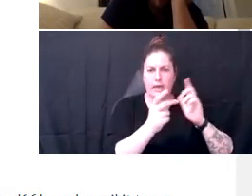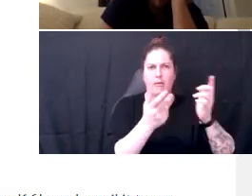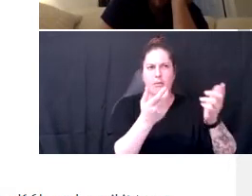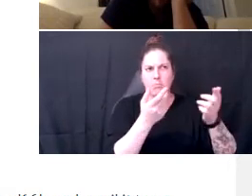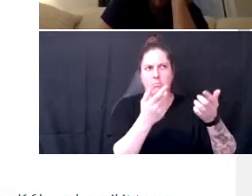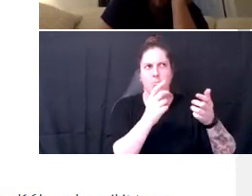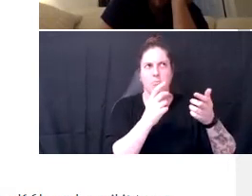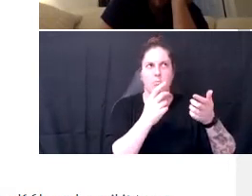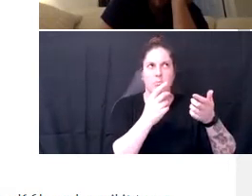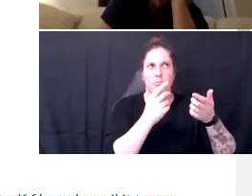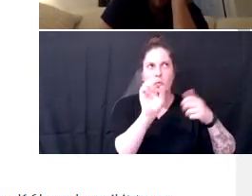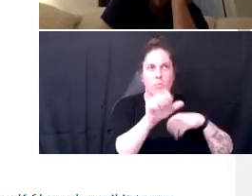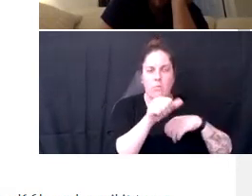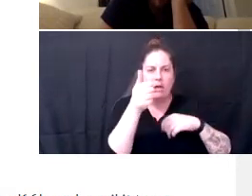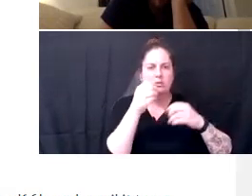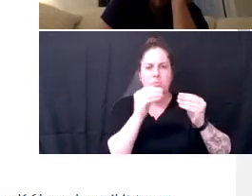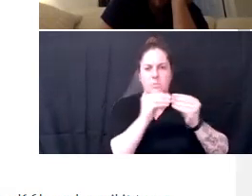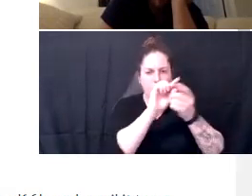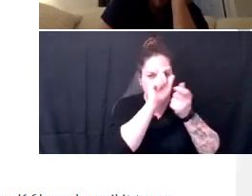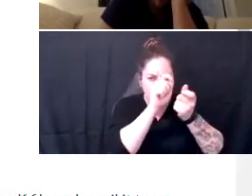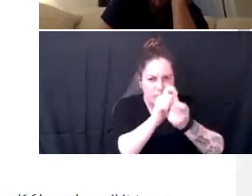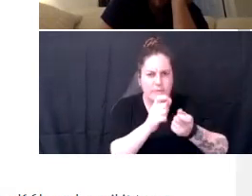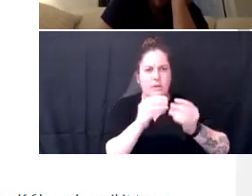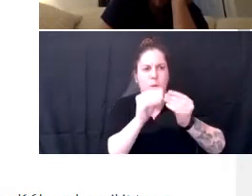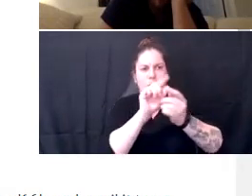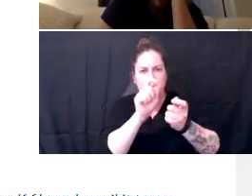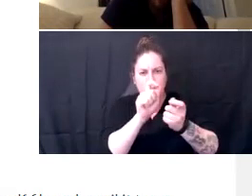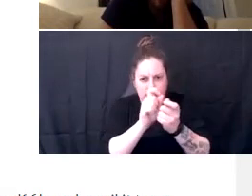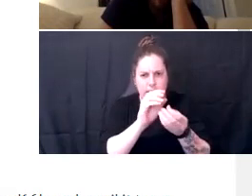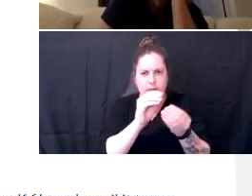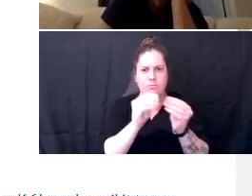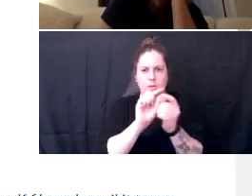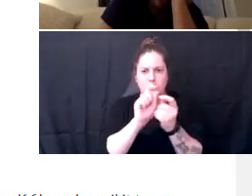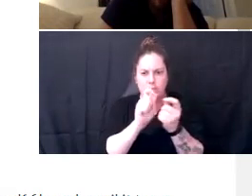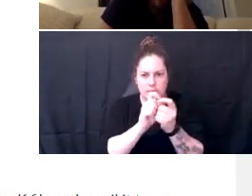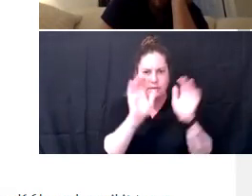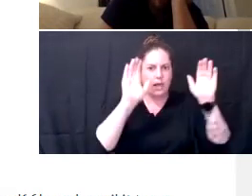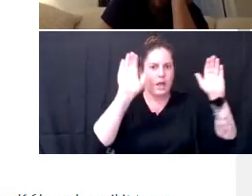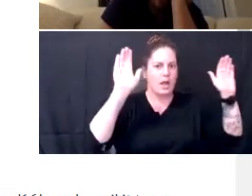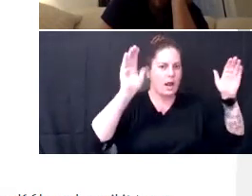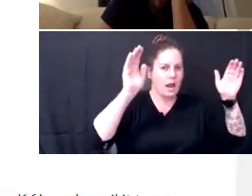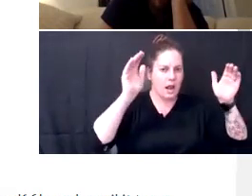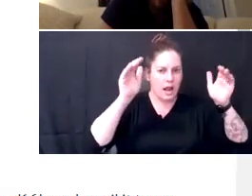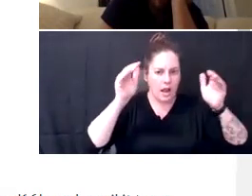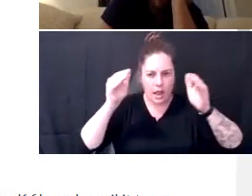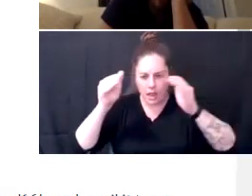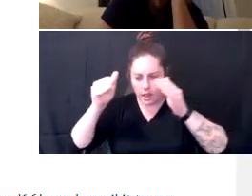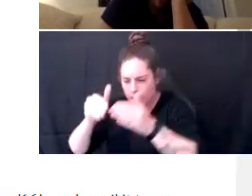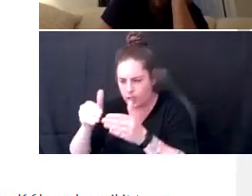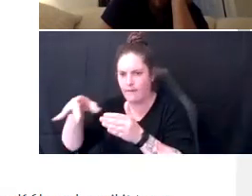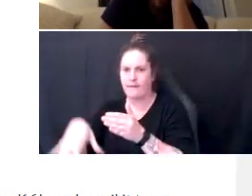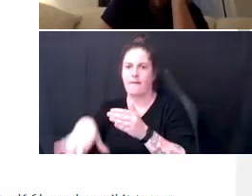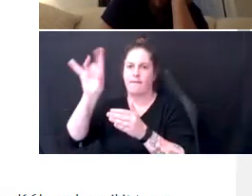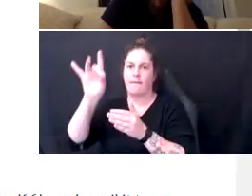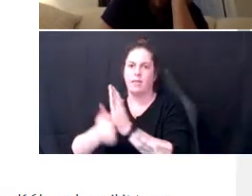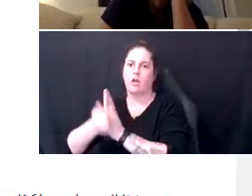in? Let me just find those articles. And then you narrow your search that way. But that's a process that you're learning through this